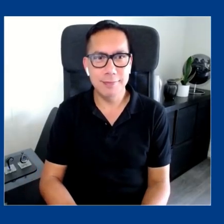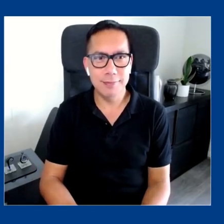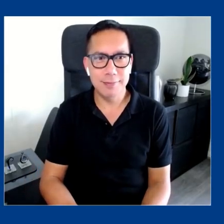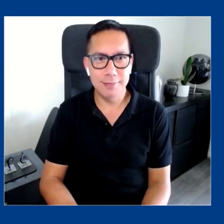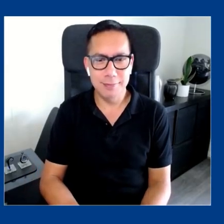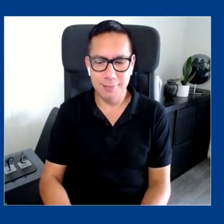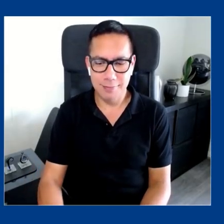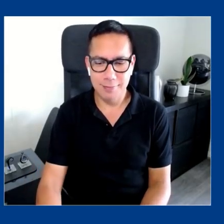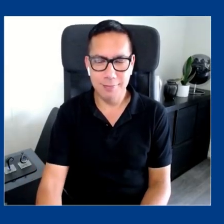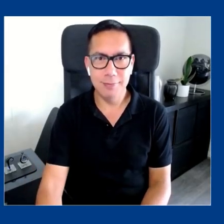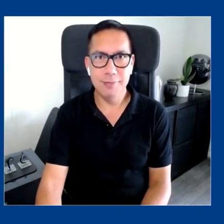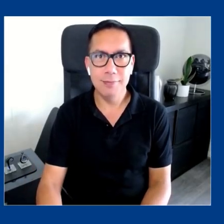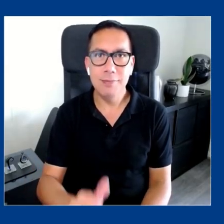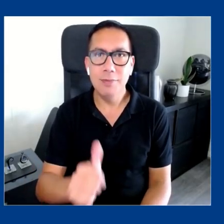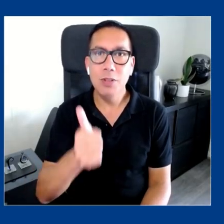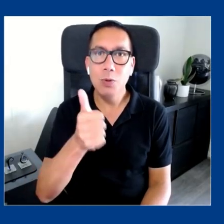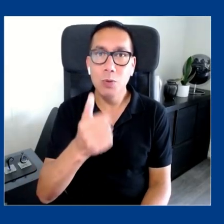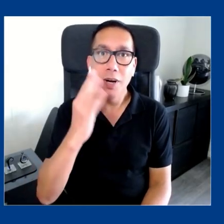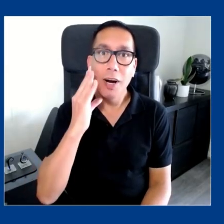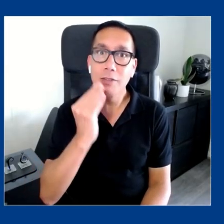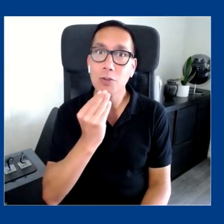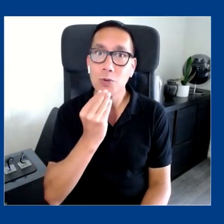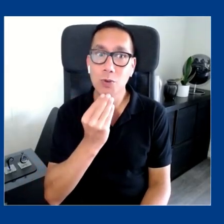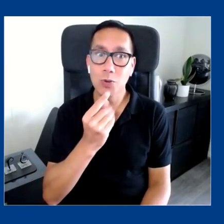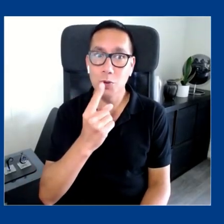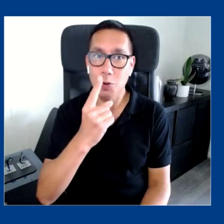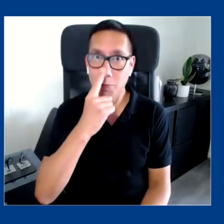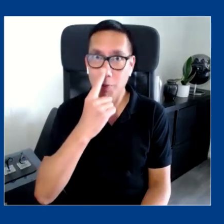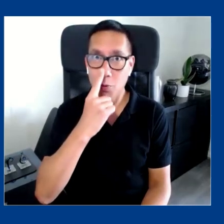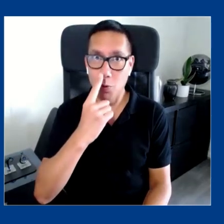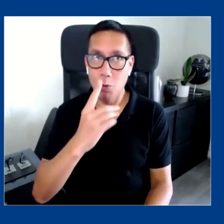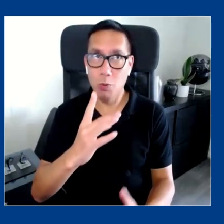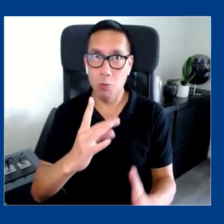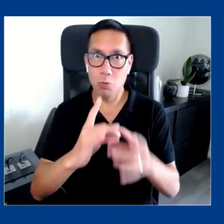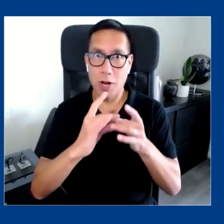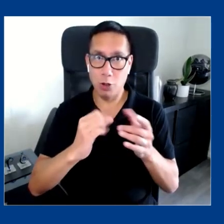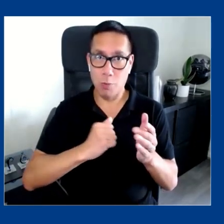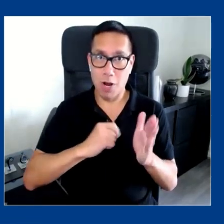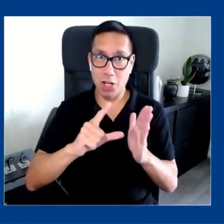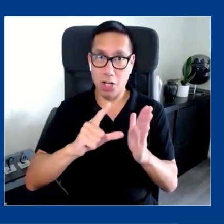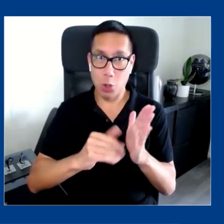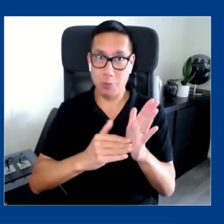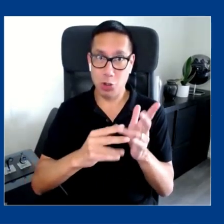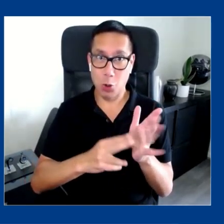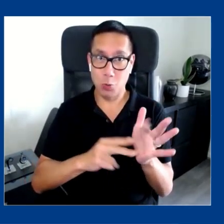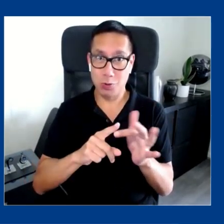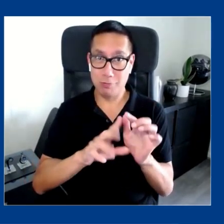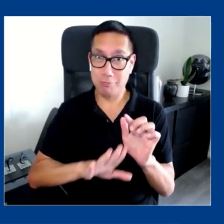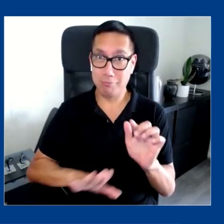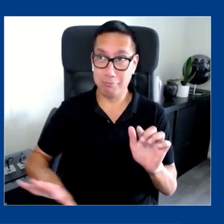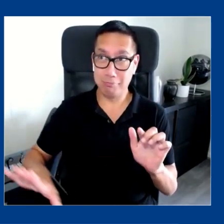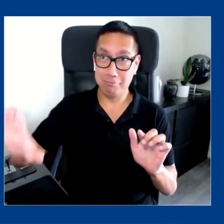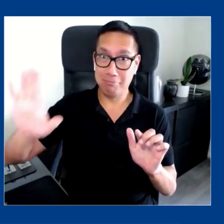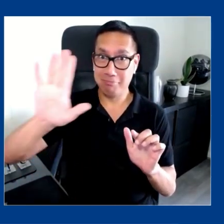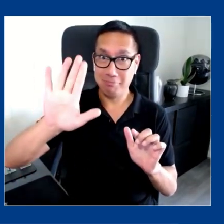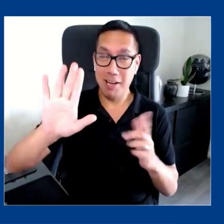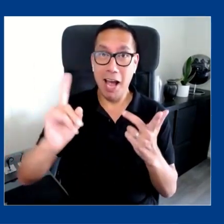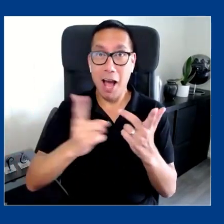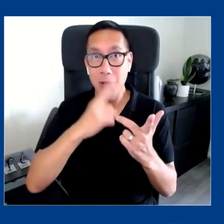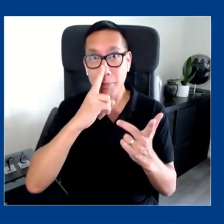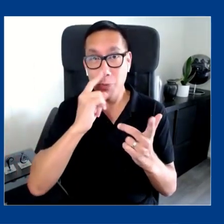Good afternoon, everyone who's in my time zone. Good morning to those for whom it is morning, and